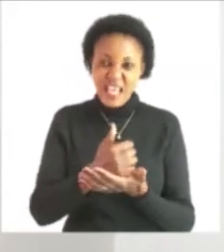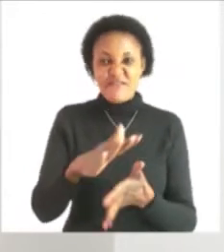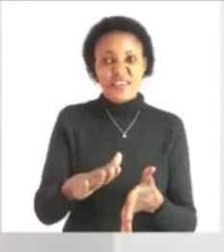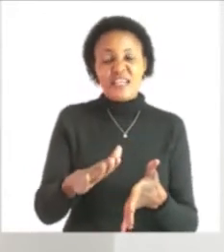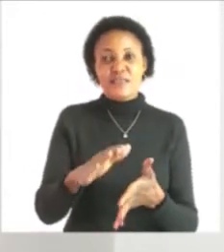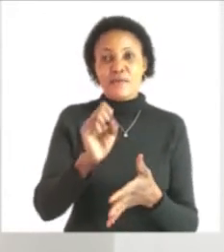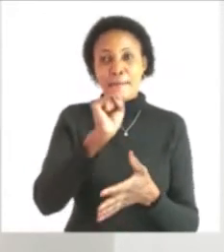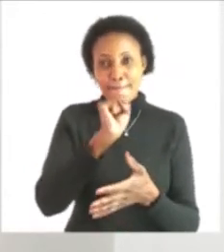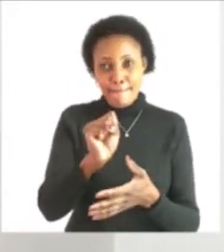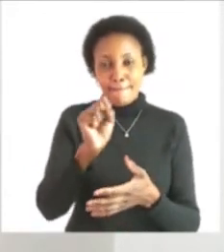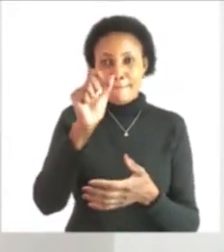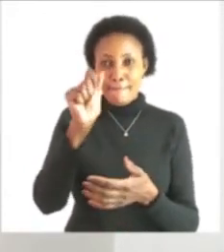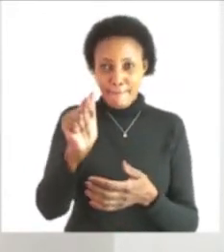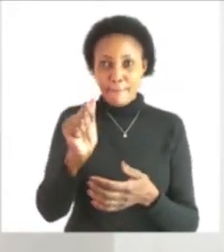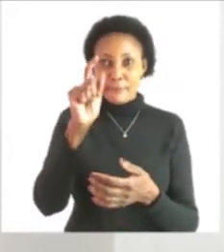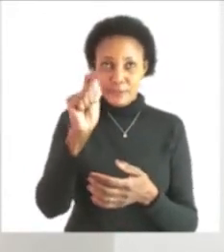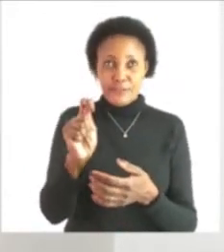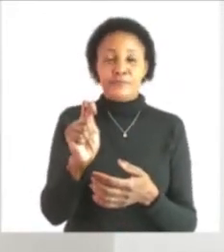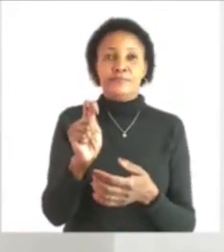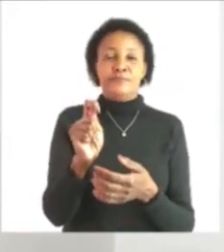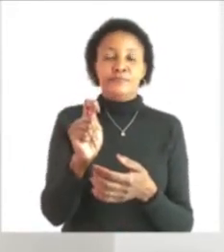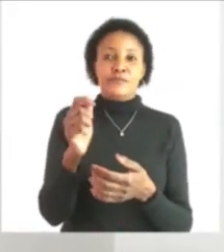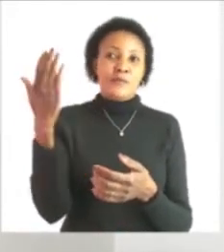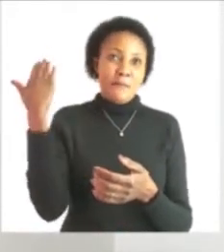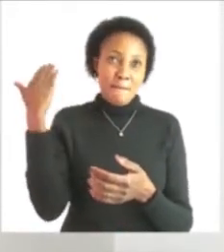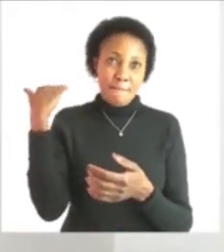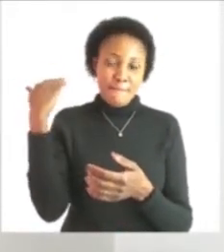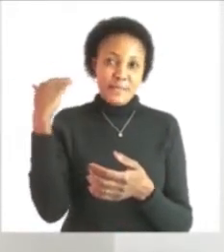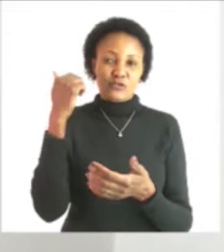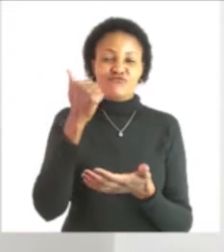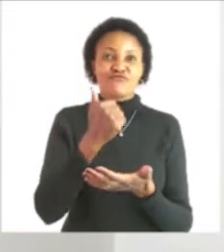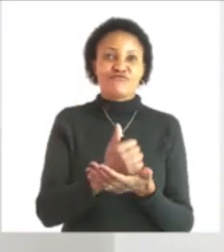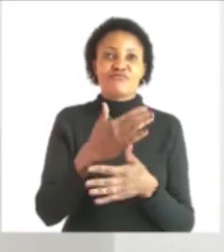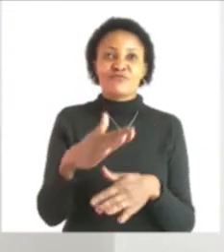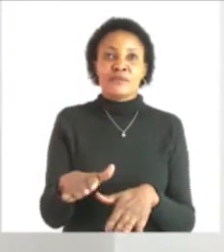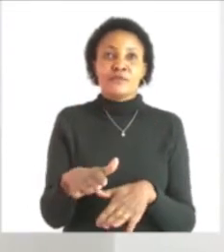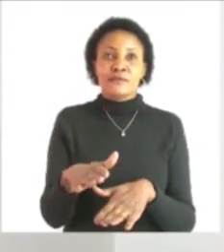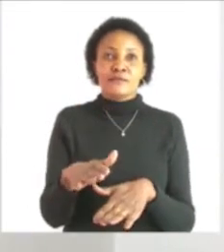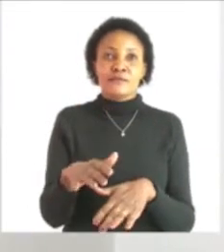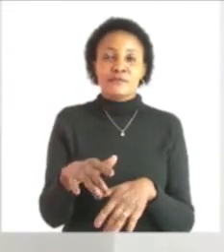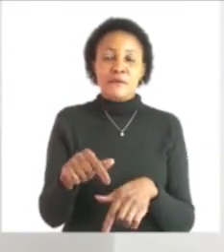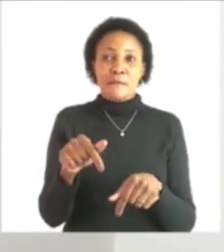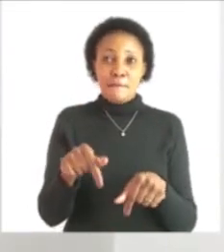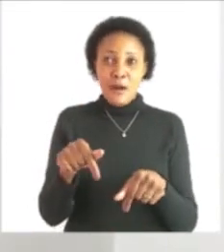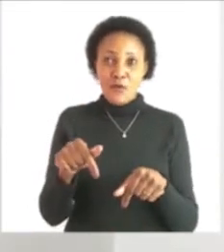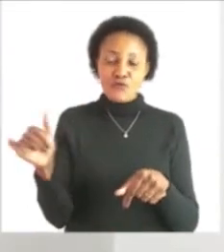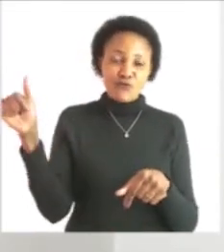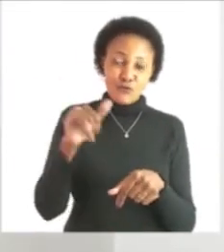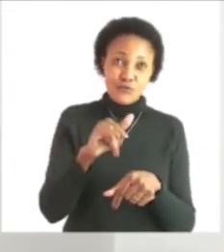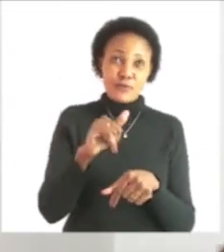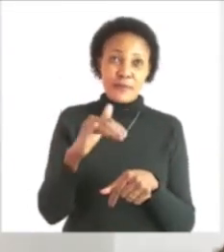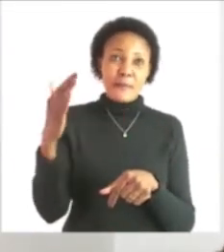Present, we sitting. In the past, we sat. Present, we are flying. In the